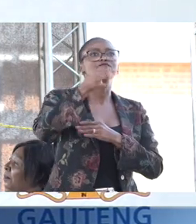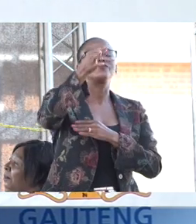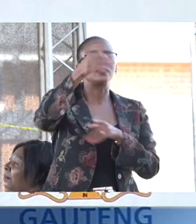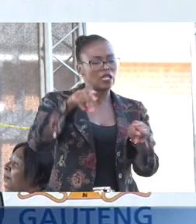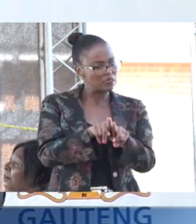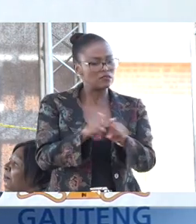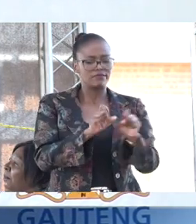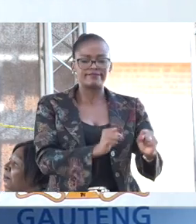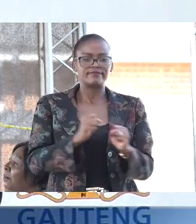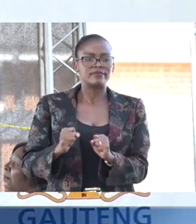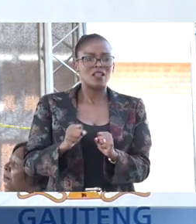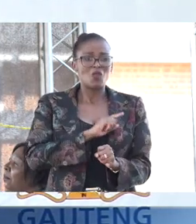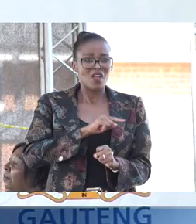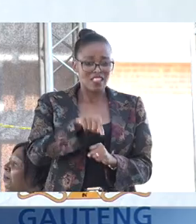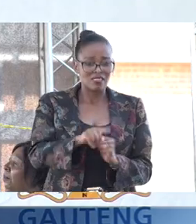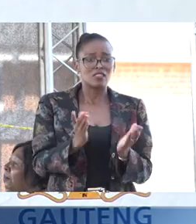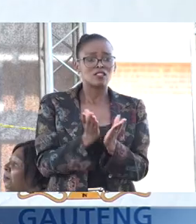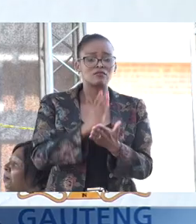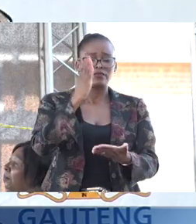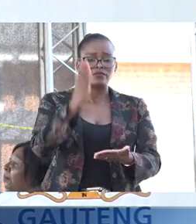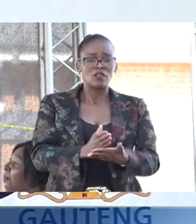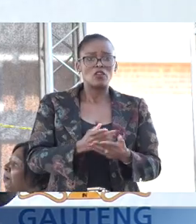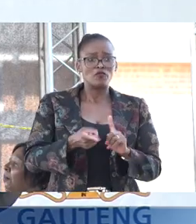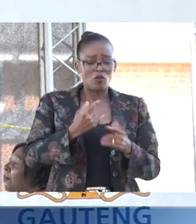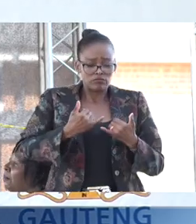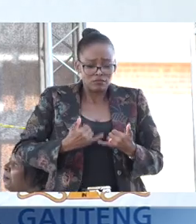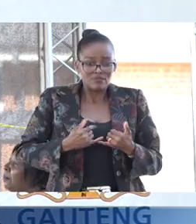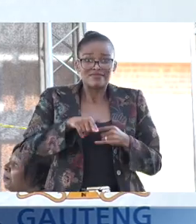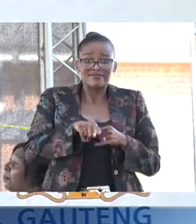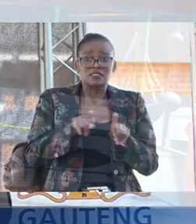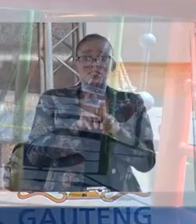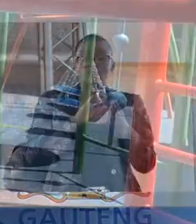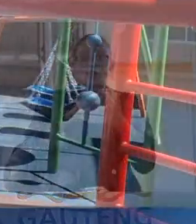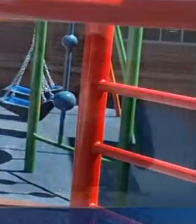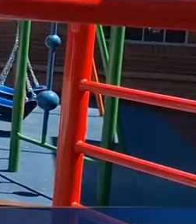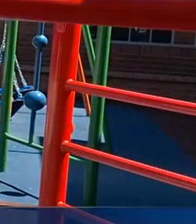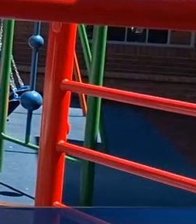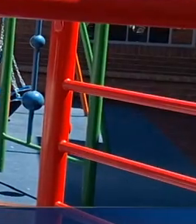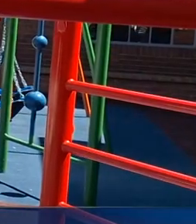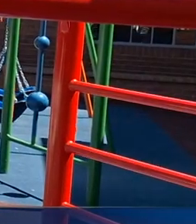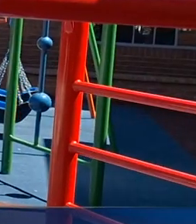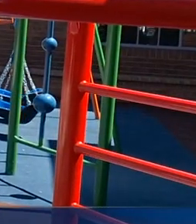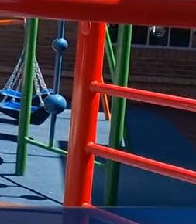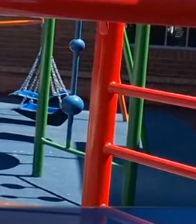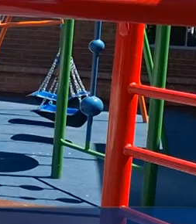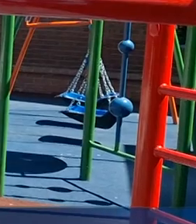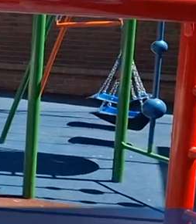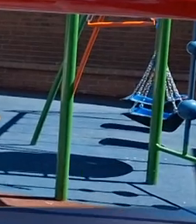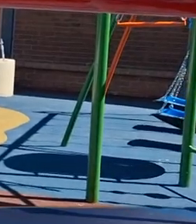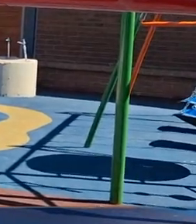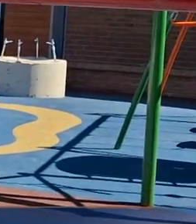line. Because this school must ensure that from this very same community, we have future leaders for our